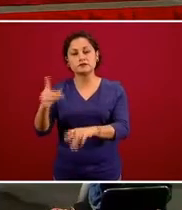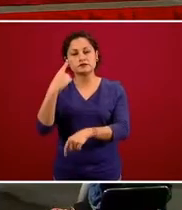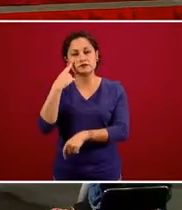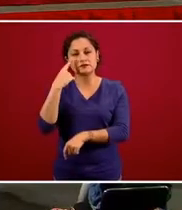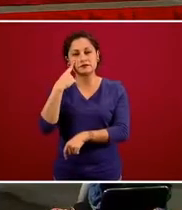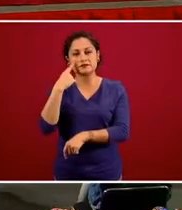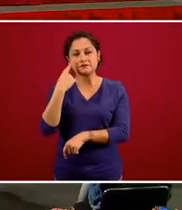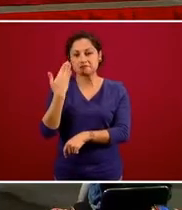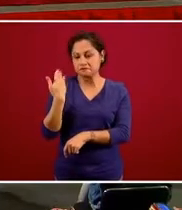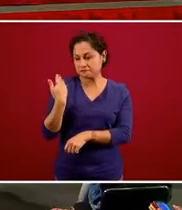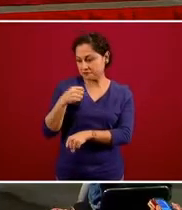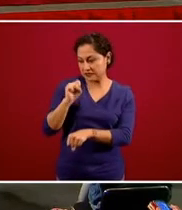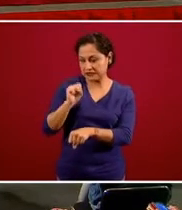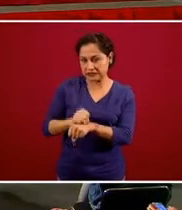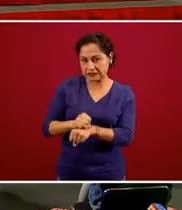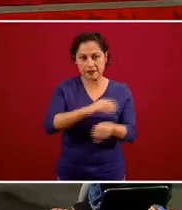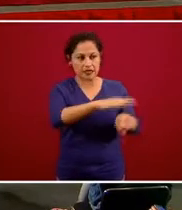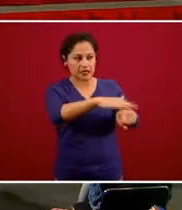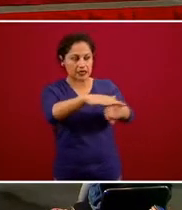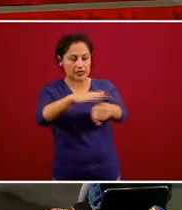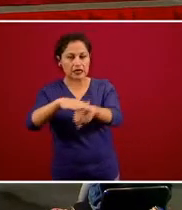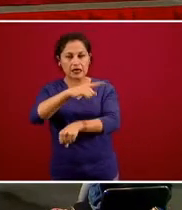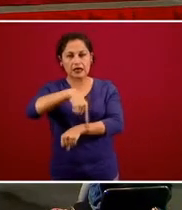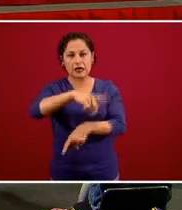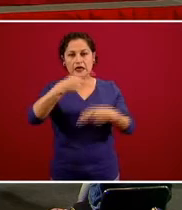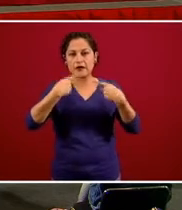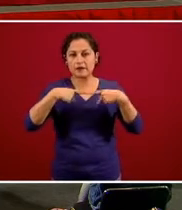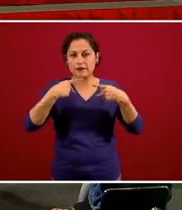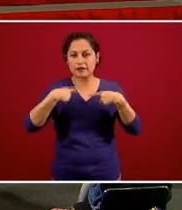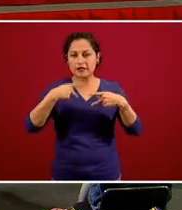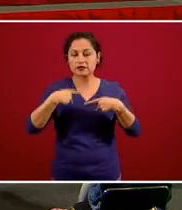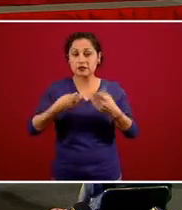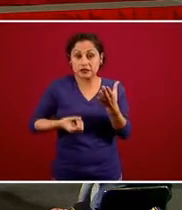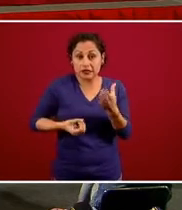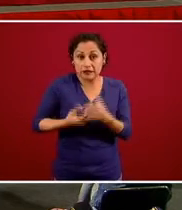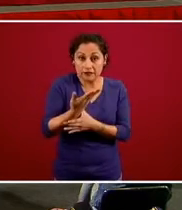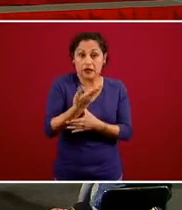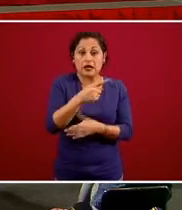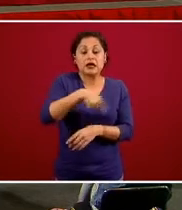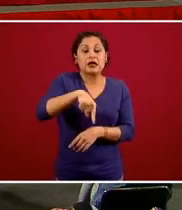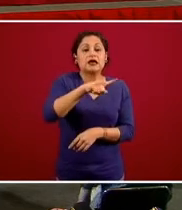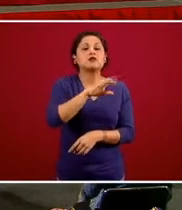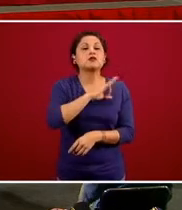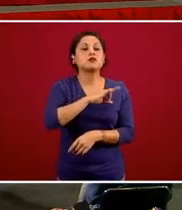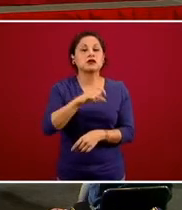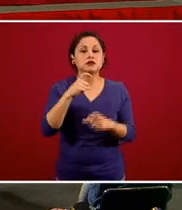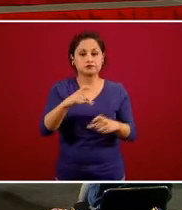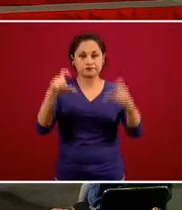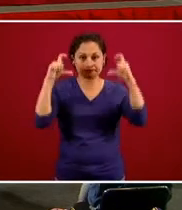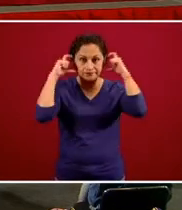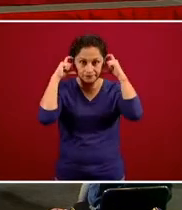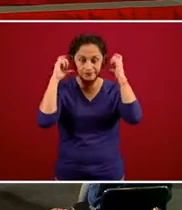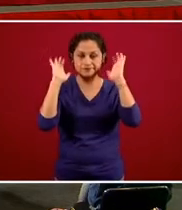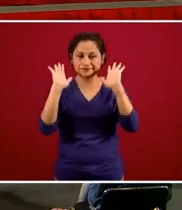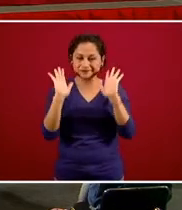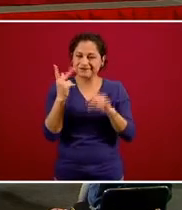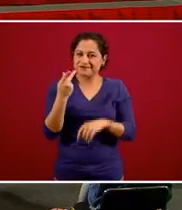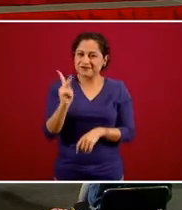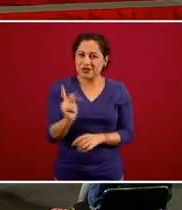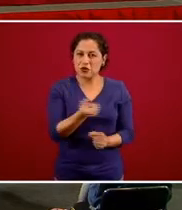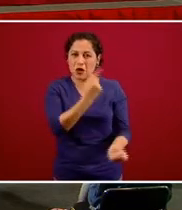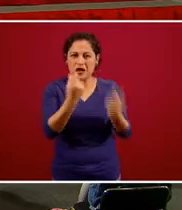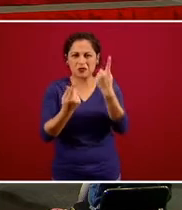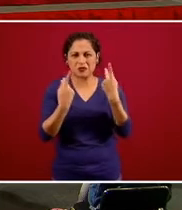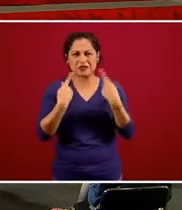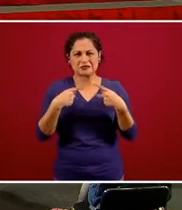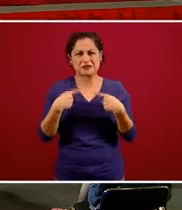Doctor, it's been a few weeks that we asked the citizens to wear face masks, especially in public transportation, but there are several